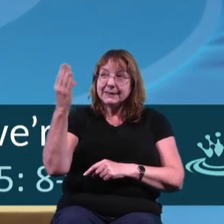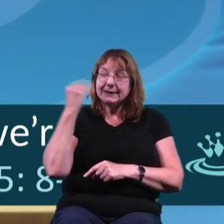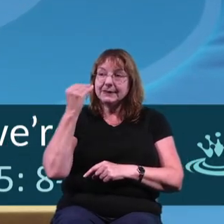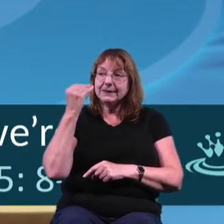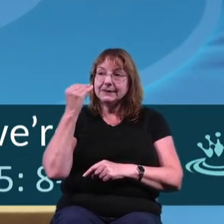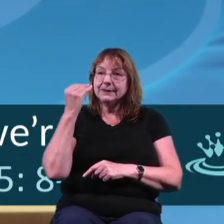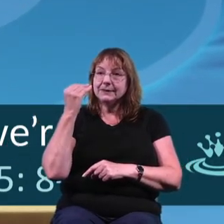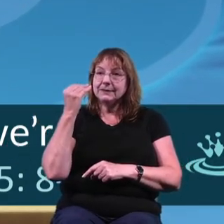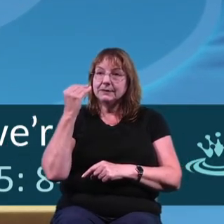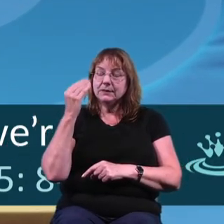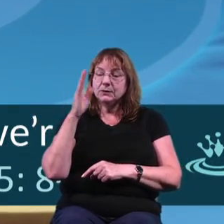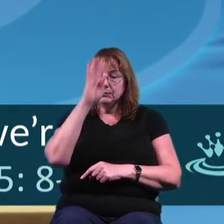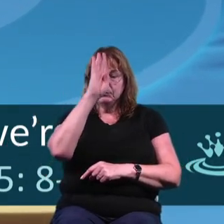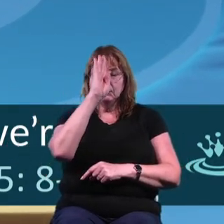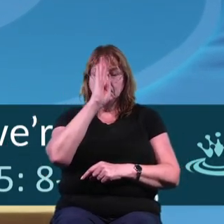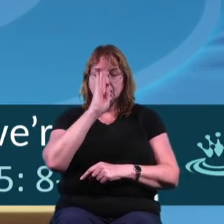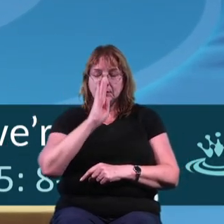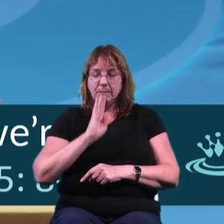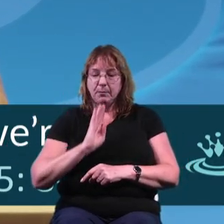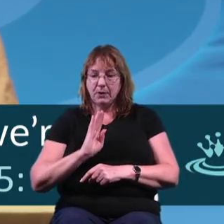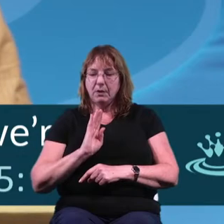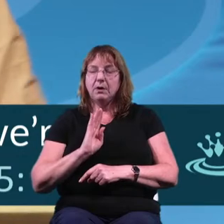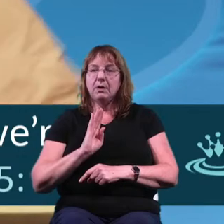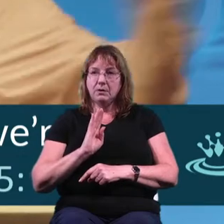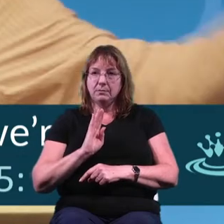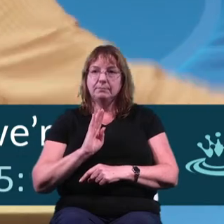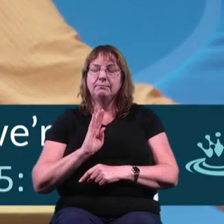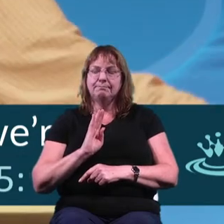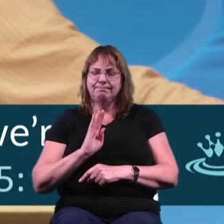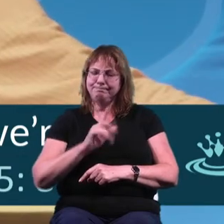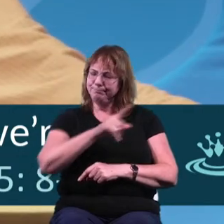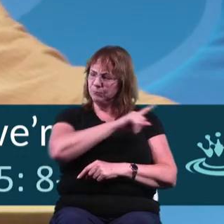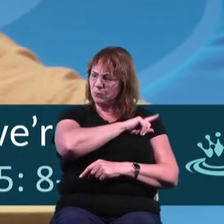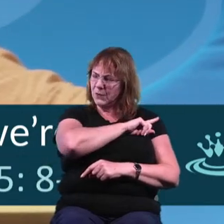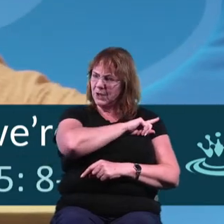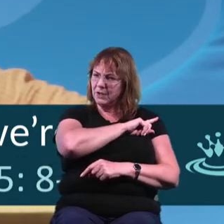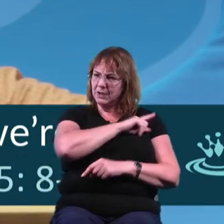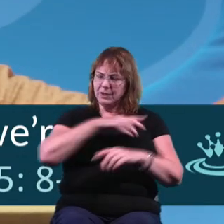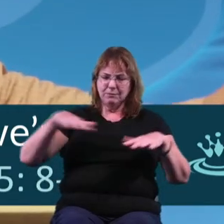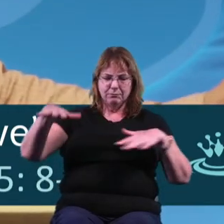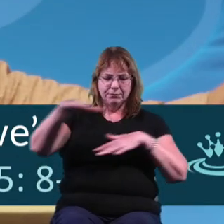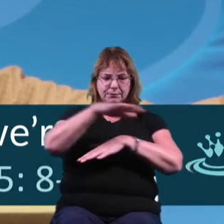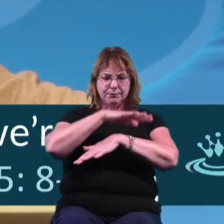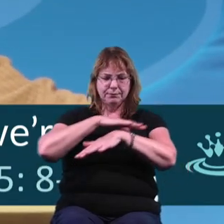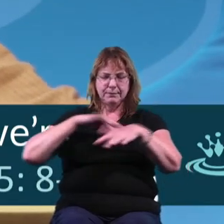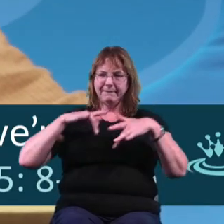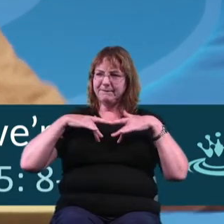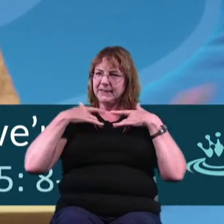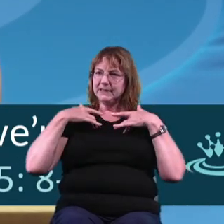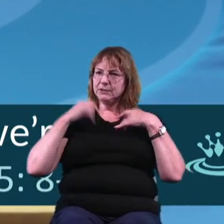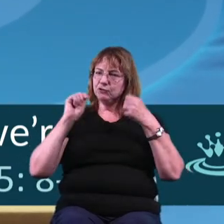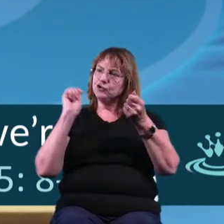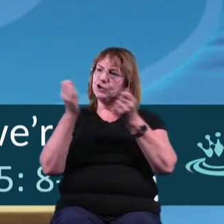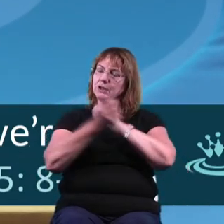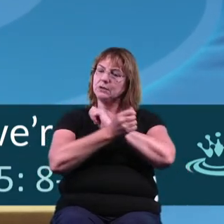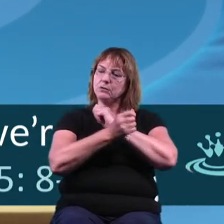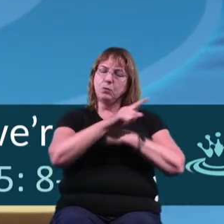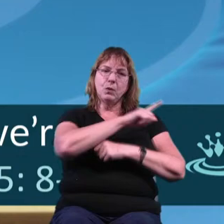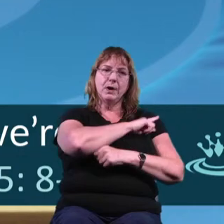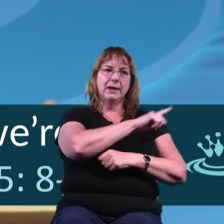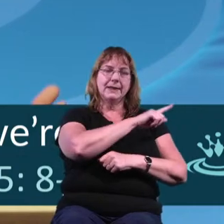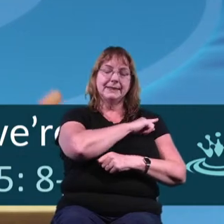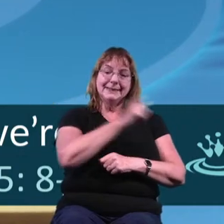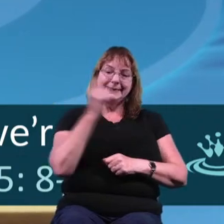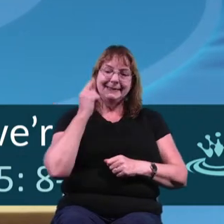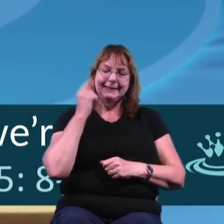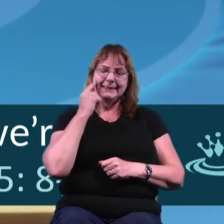A somber mood falls over the psalm. Why this change of tone? The answer is it's so easy